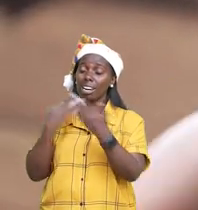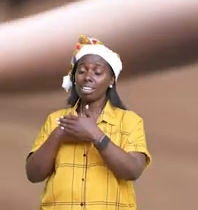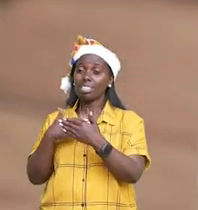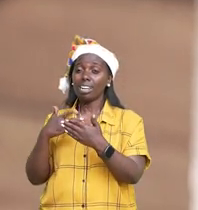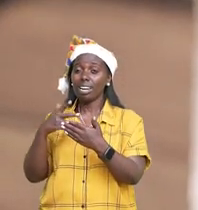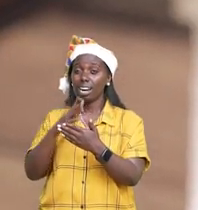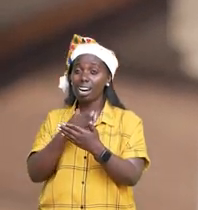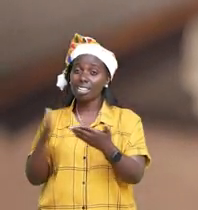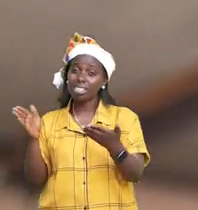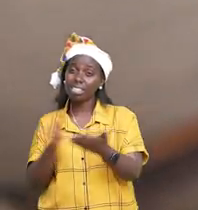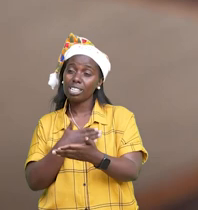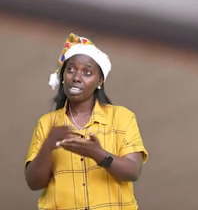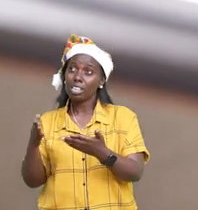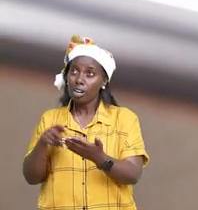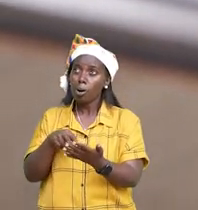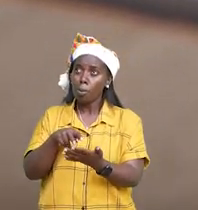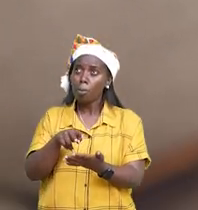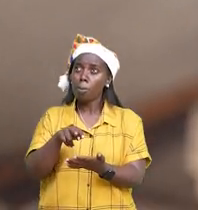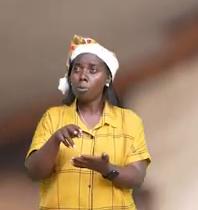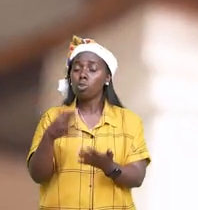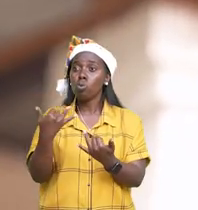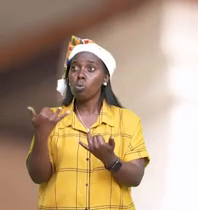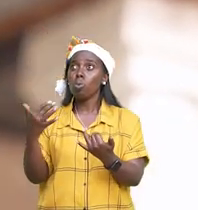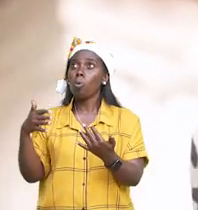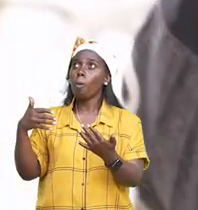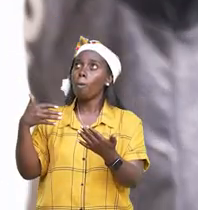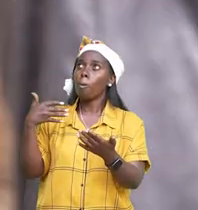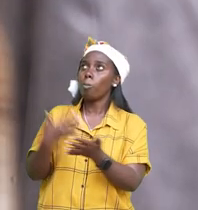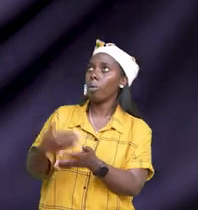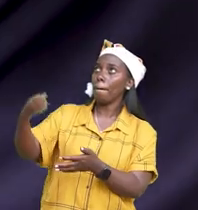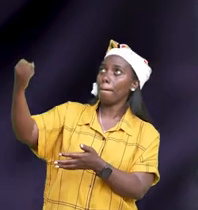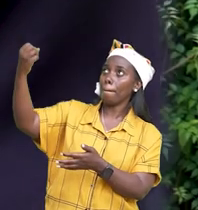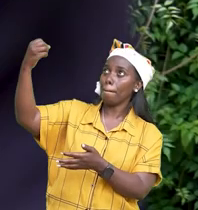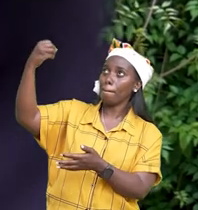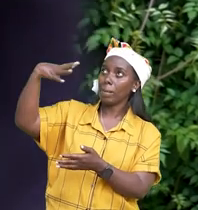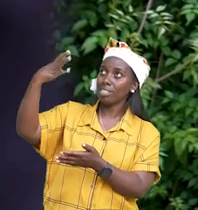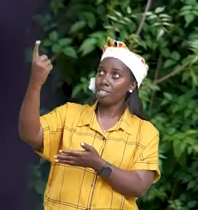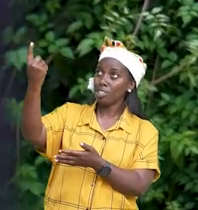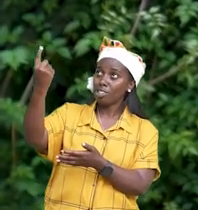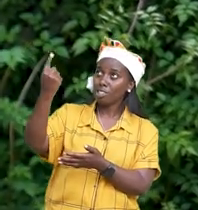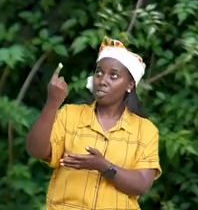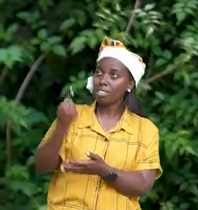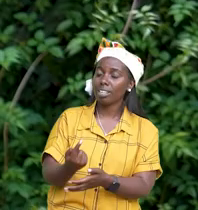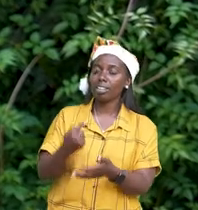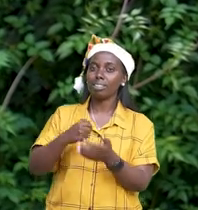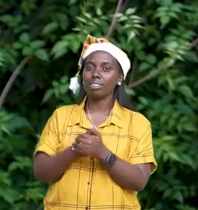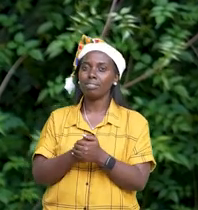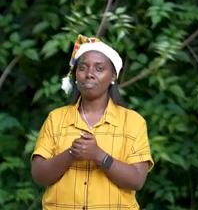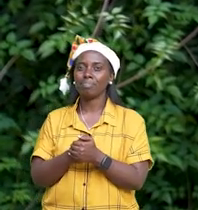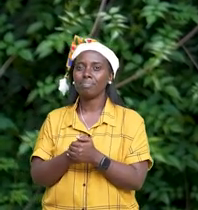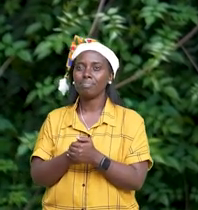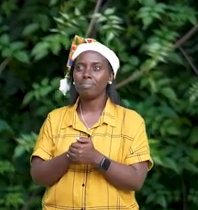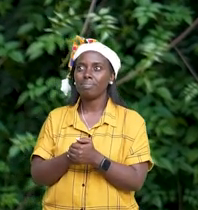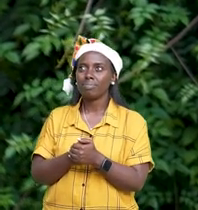Karaye Karijenda None Dore, Gako karahingutse.